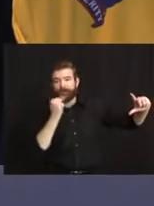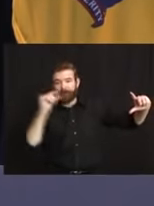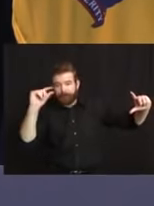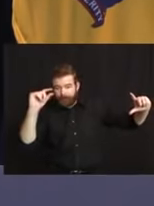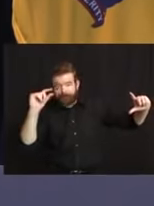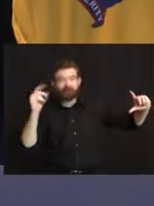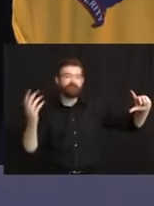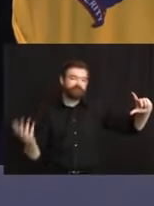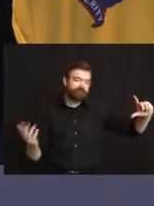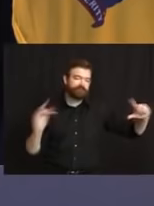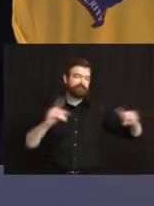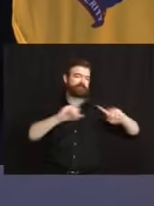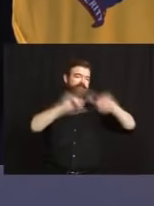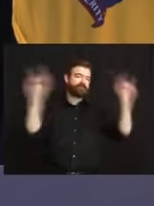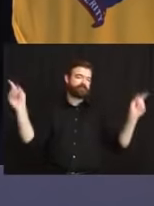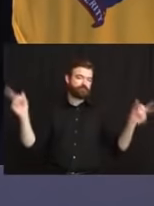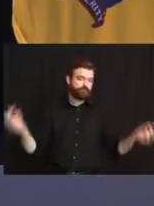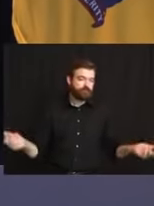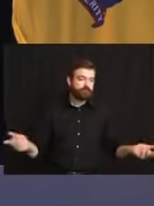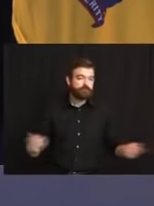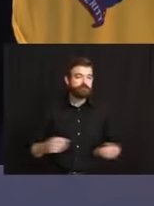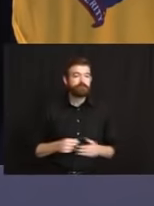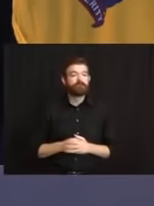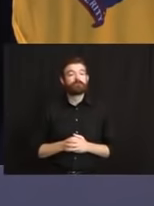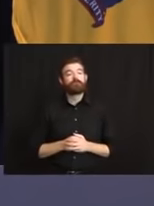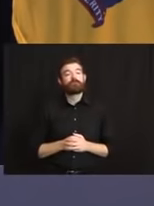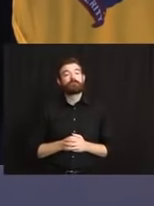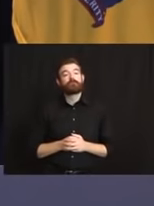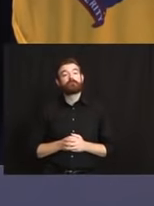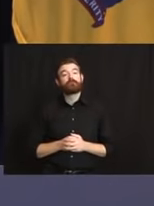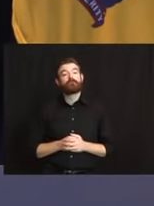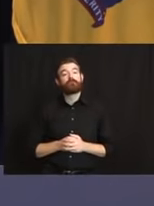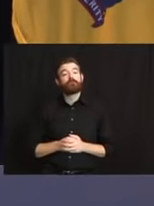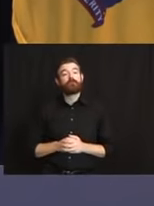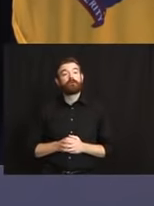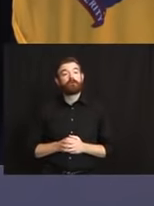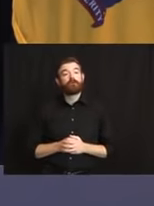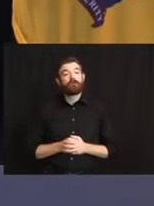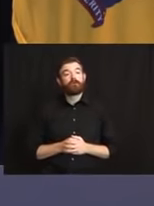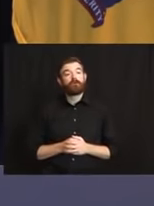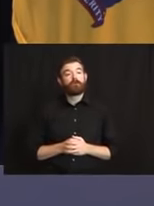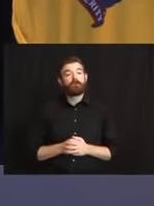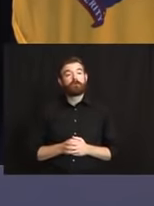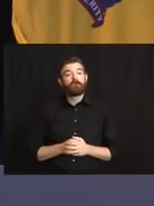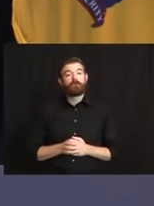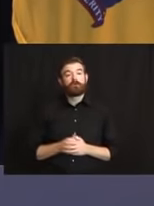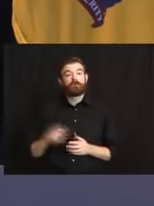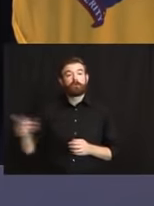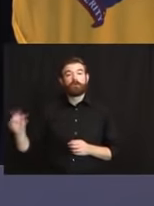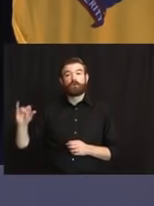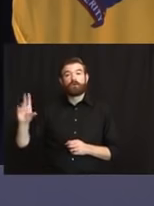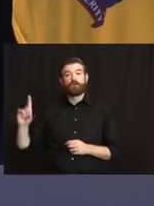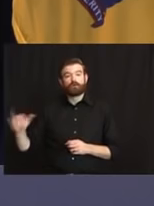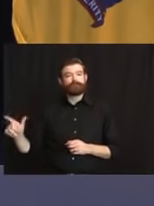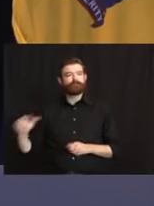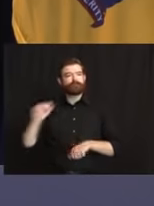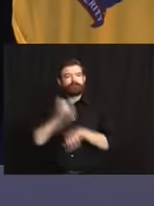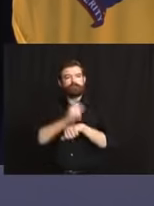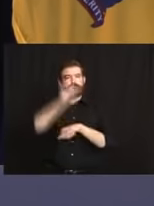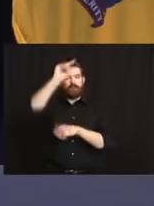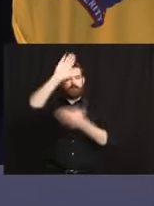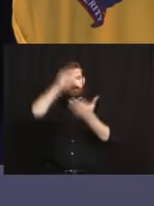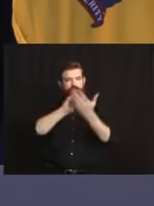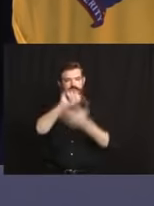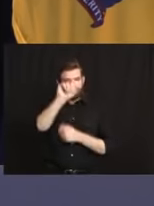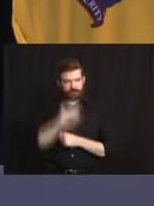to Judy's credit, is that she had the North, Central, and South strategies, which, by the way, is technically still